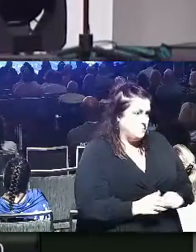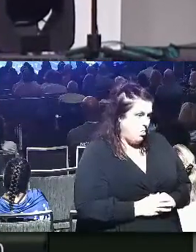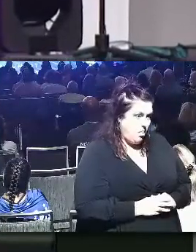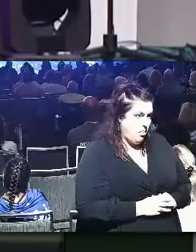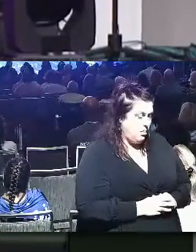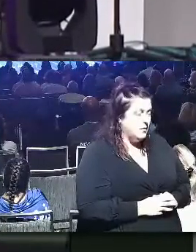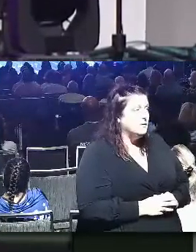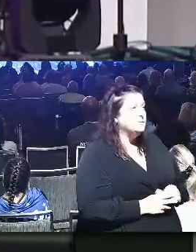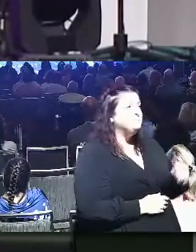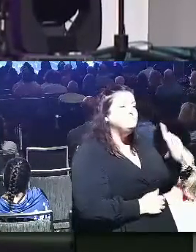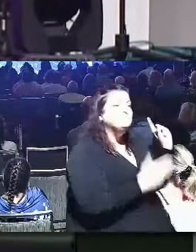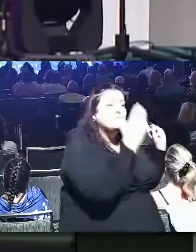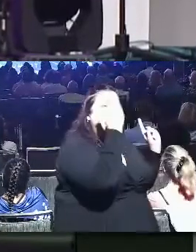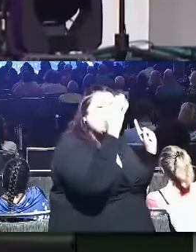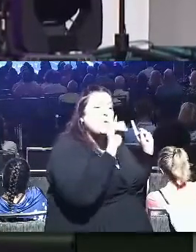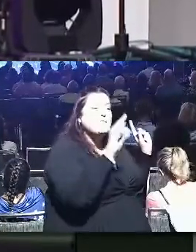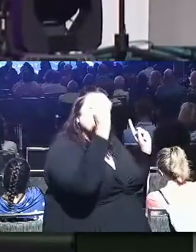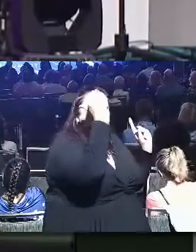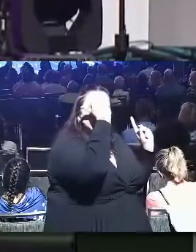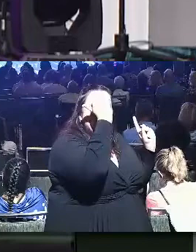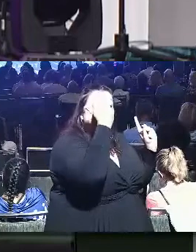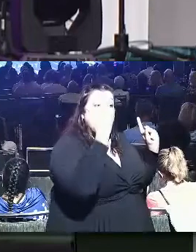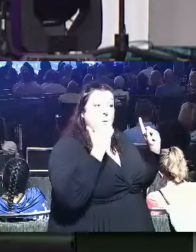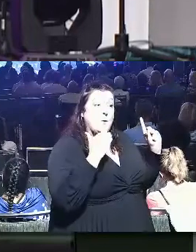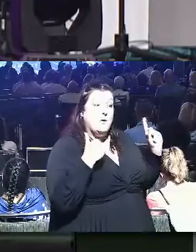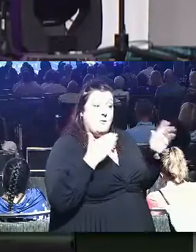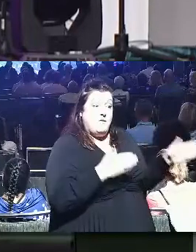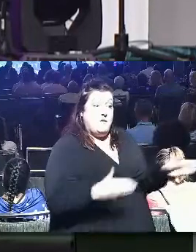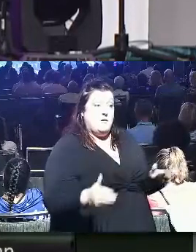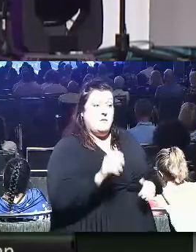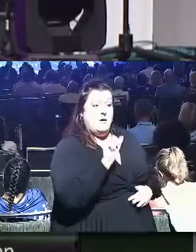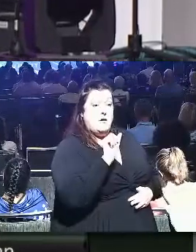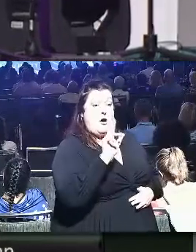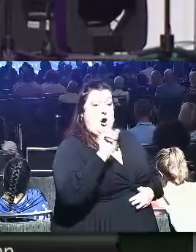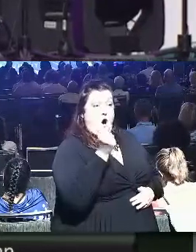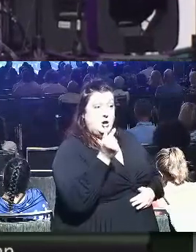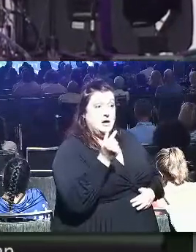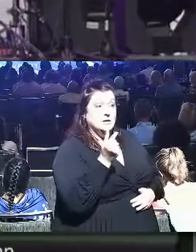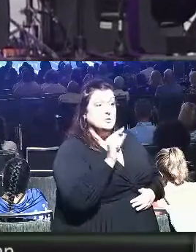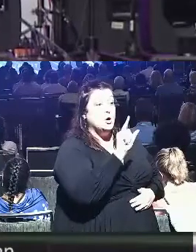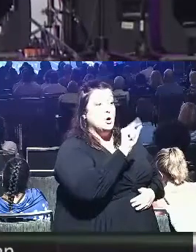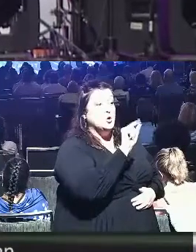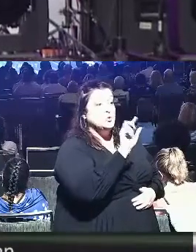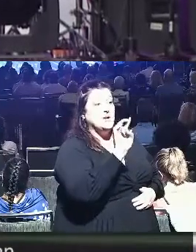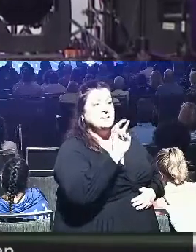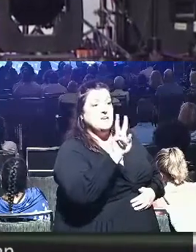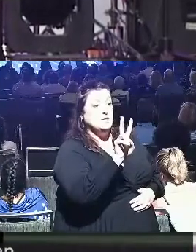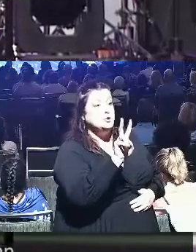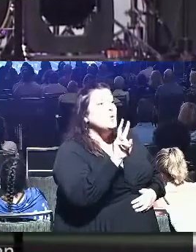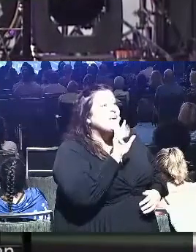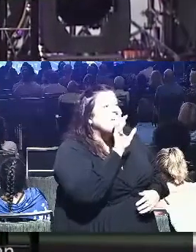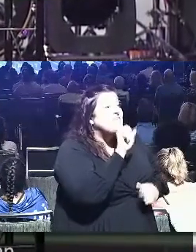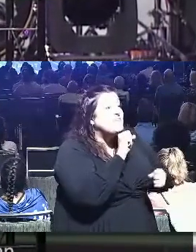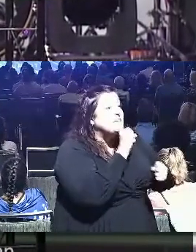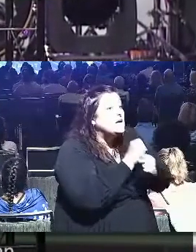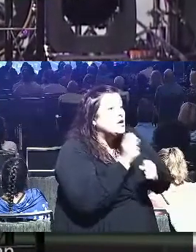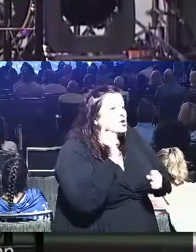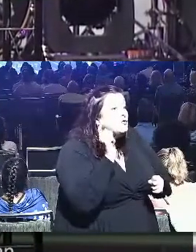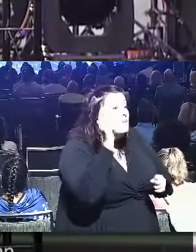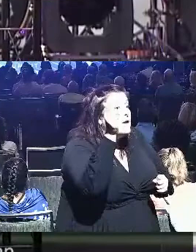this, but right now there's a plan that in August of the year 2072, 50 years from now, there's going to be